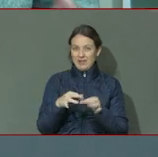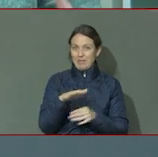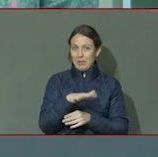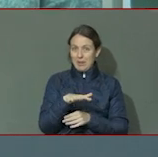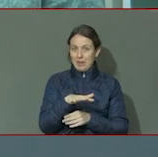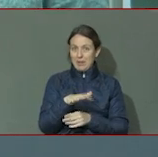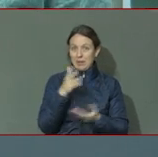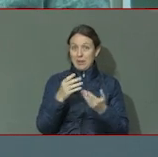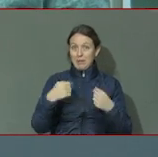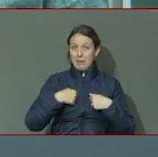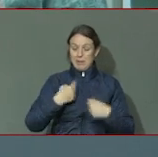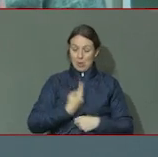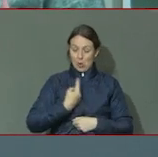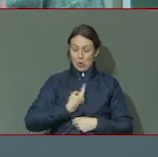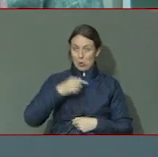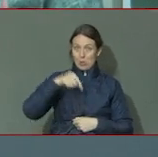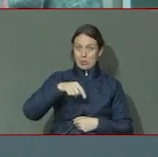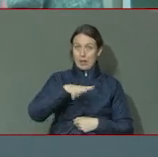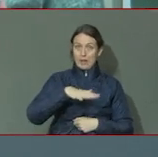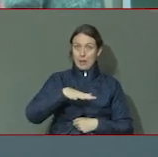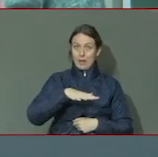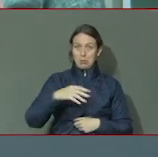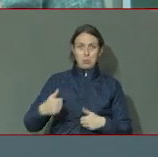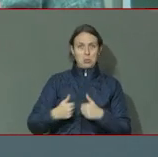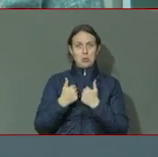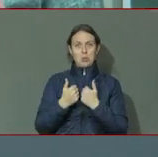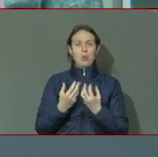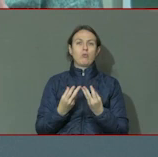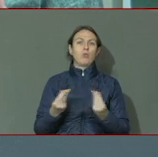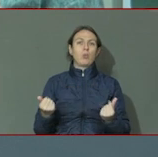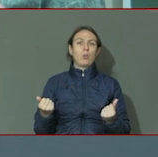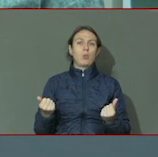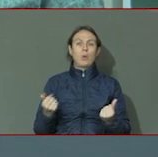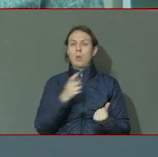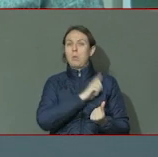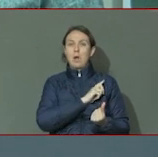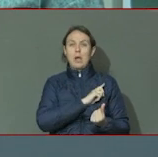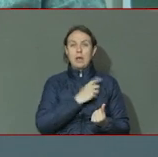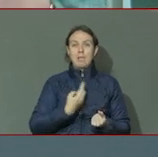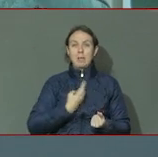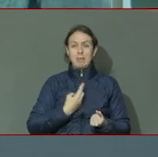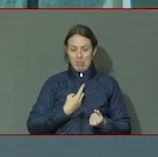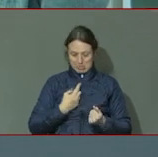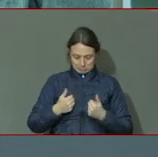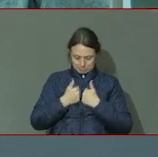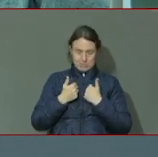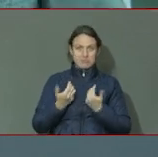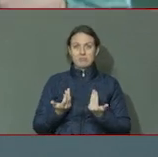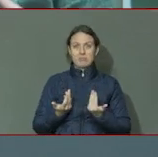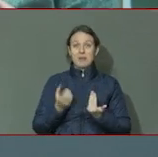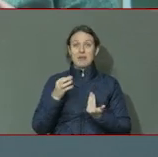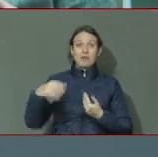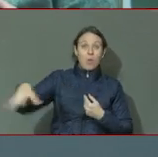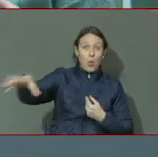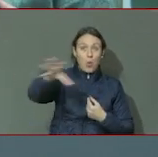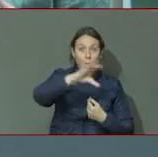in this area, I won't have many collisions because I can't collide with myself. But if all of you come